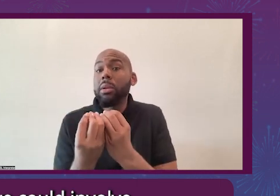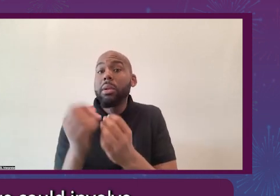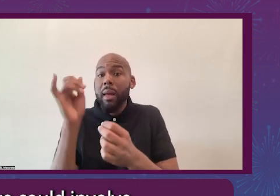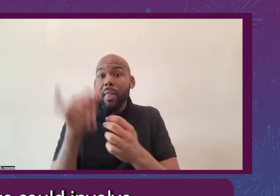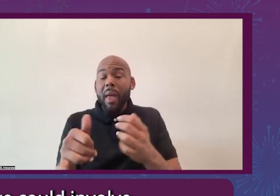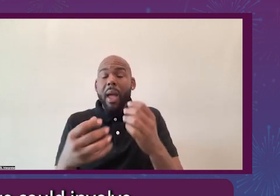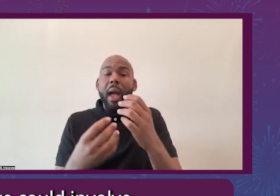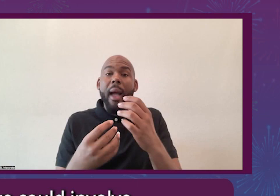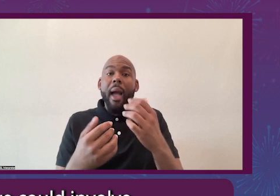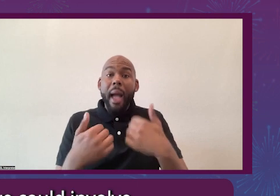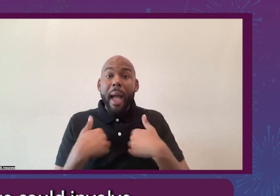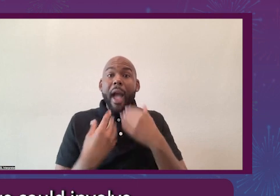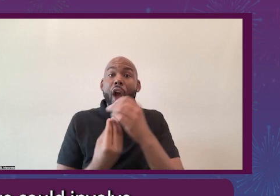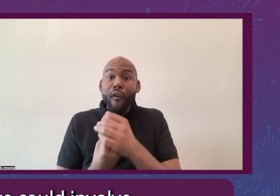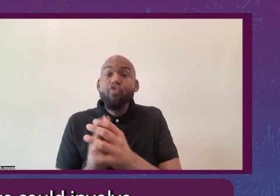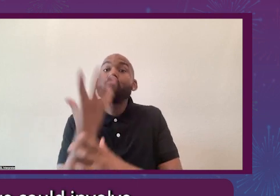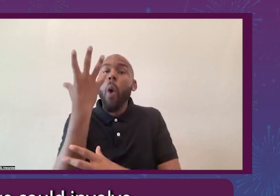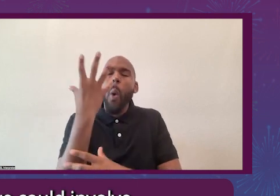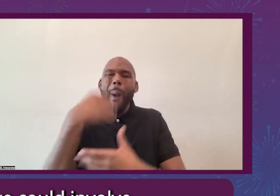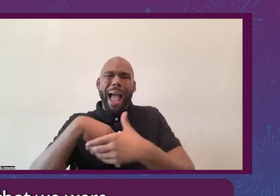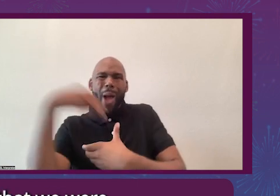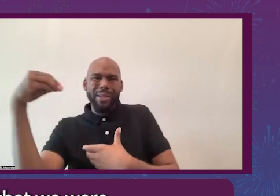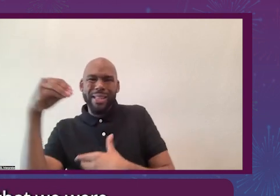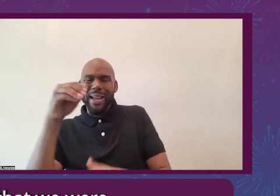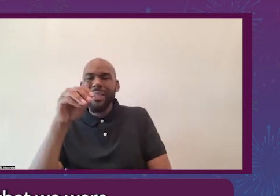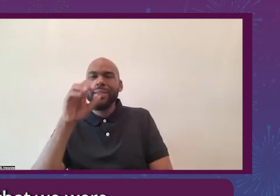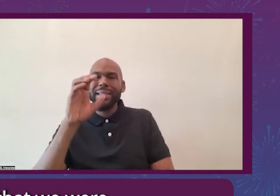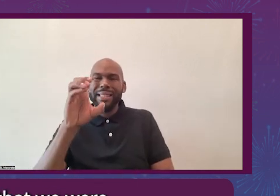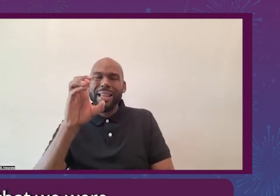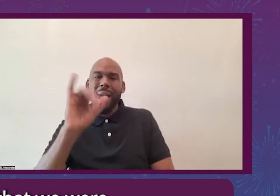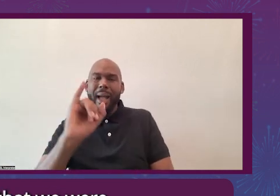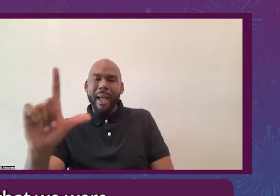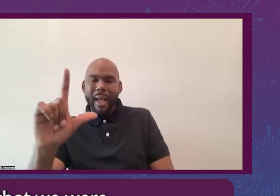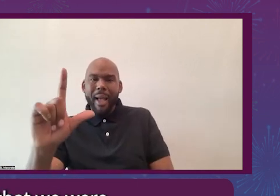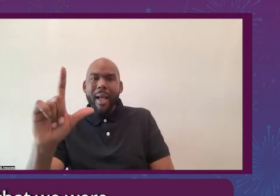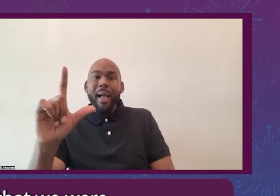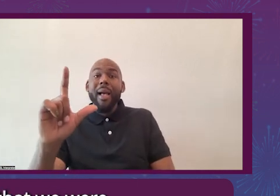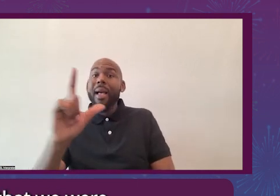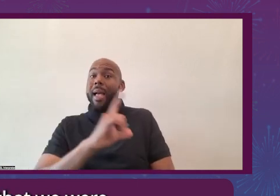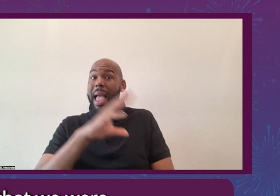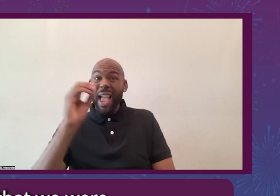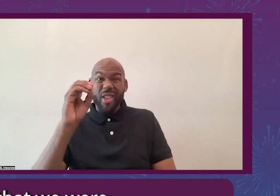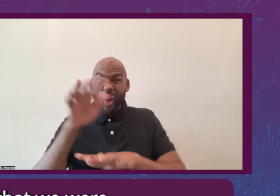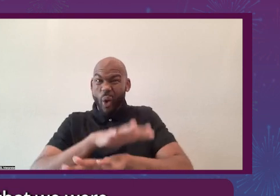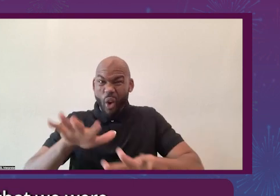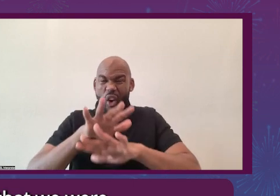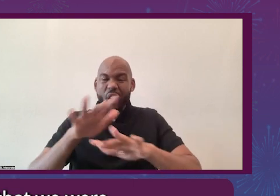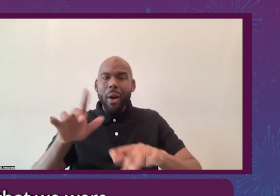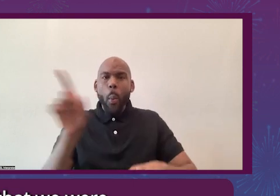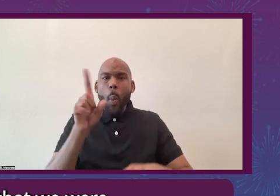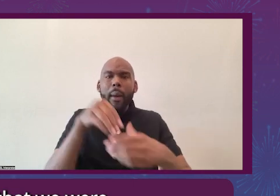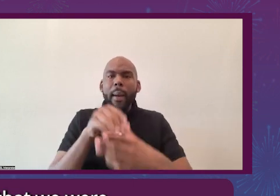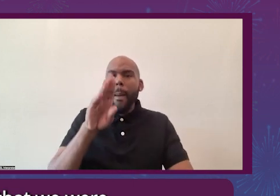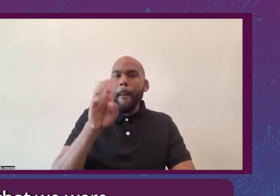other organizations that had grown up outside of CIL and as a part of CIL, and that were